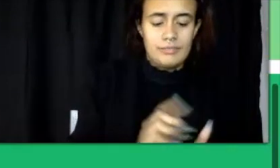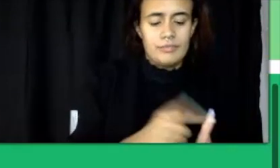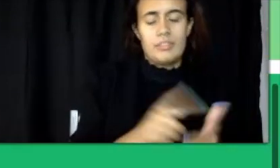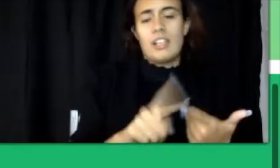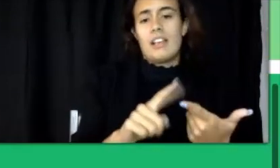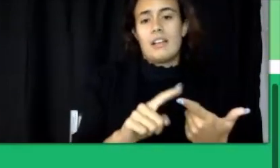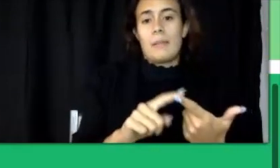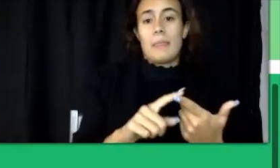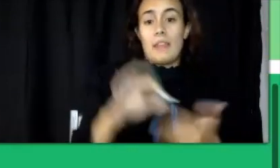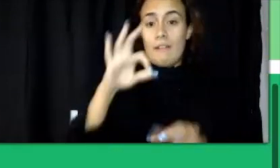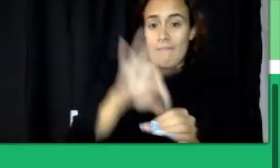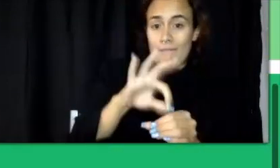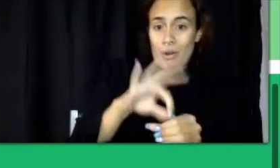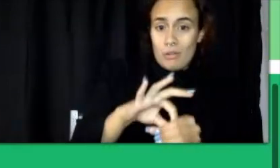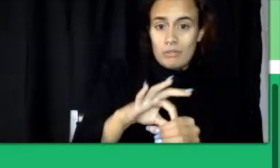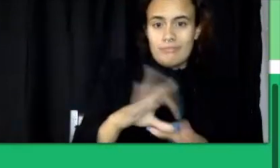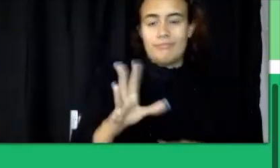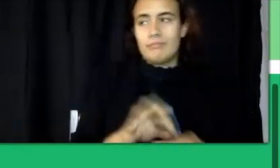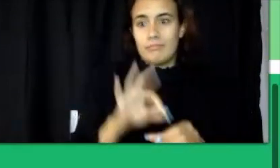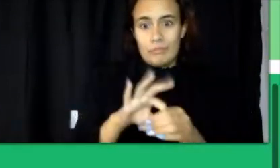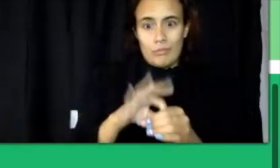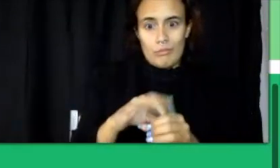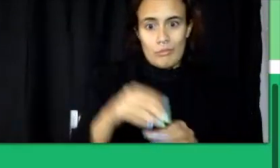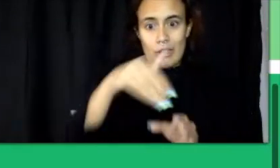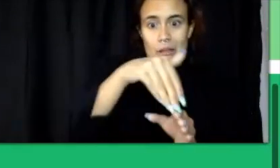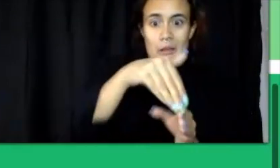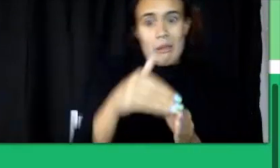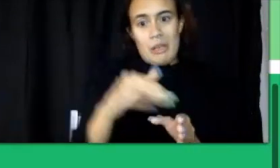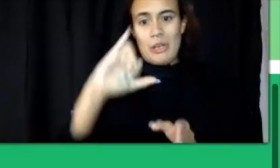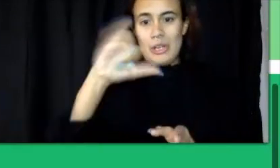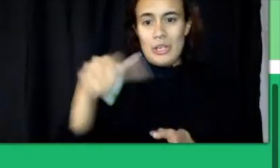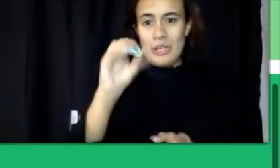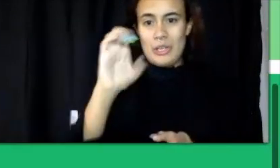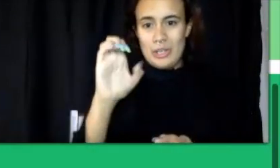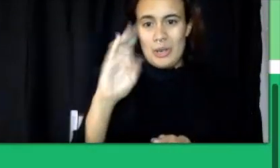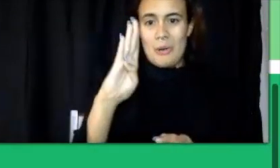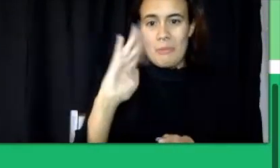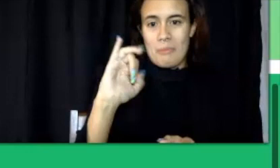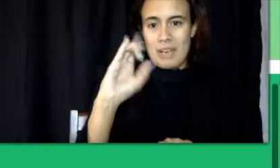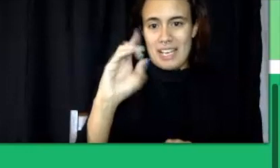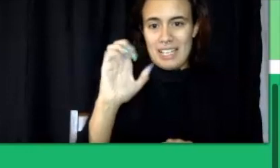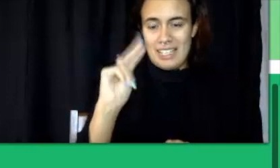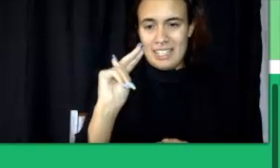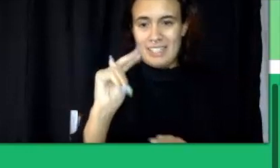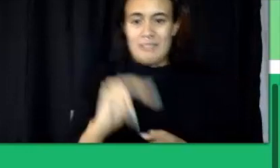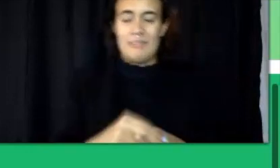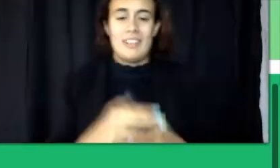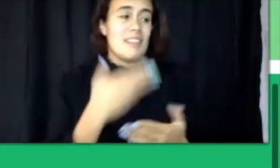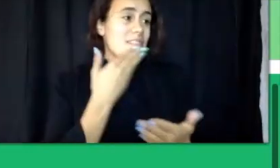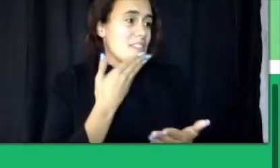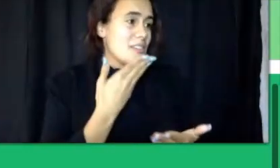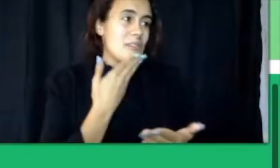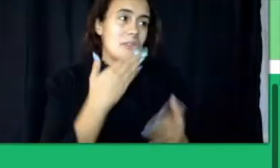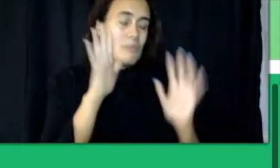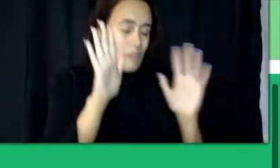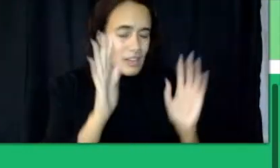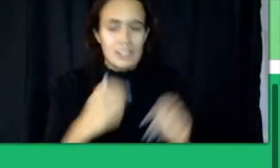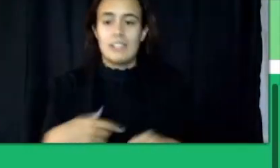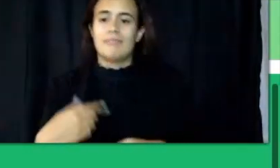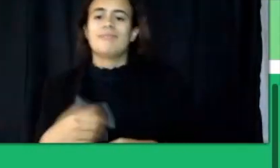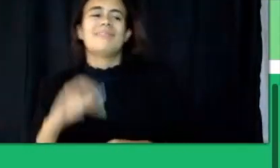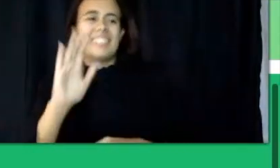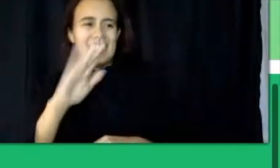over it. Vote for Joe Biden. He might give you some money. Well, Michael, thank you so much. Thank you. You can follow Michael on Twitter. He